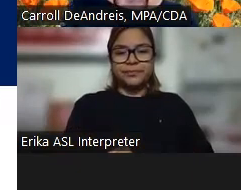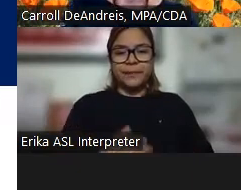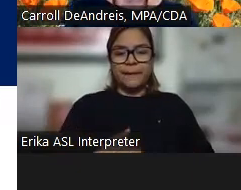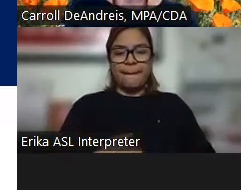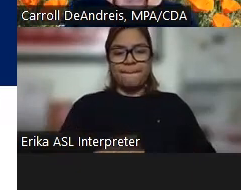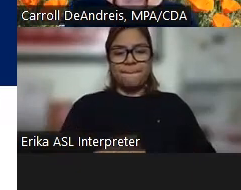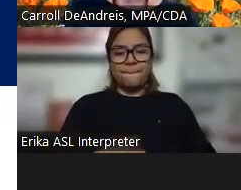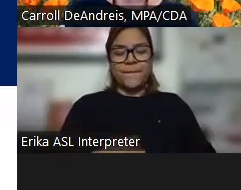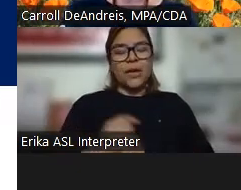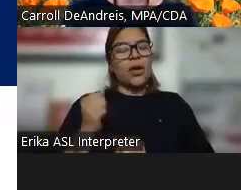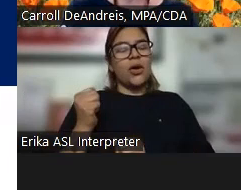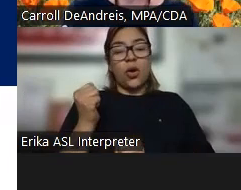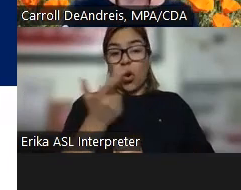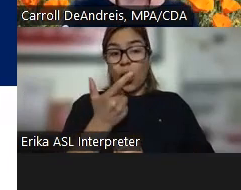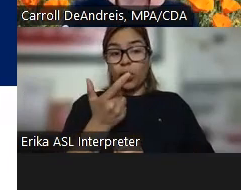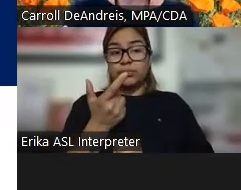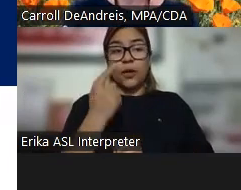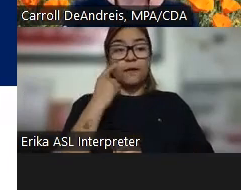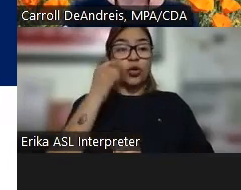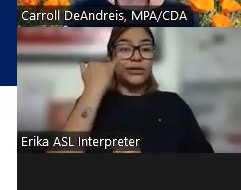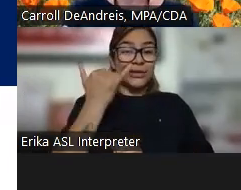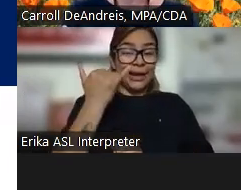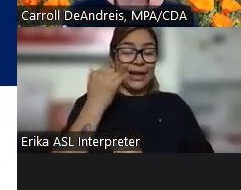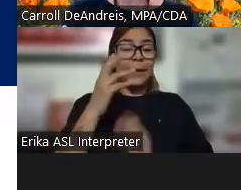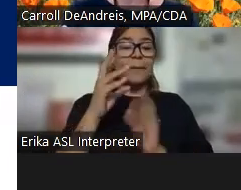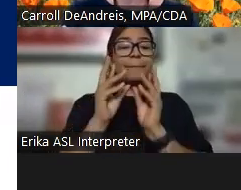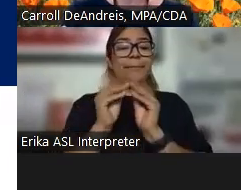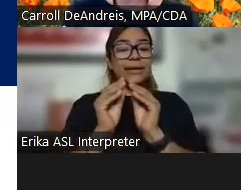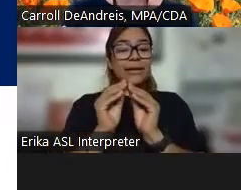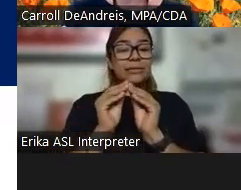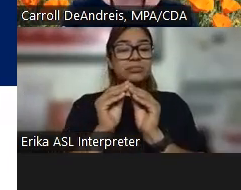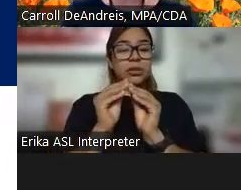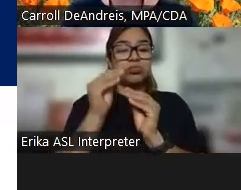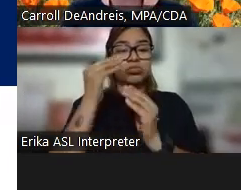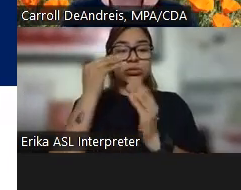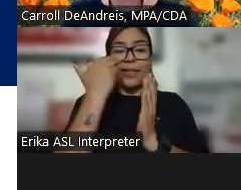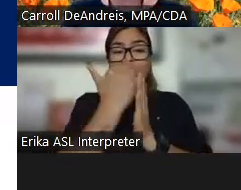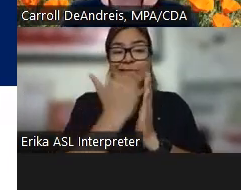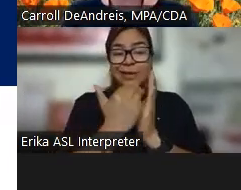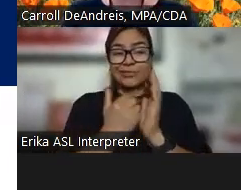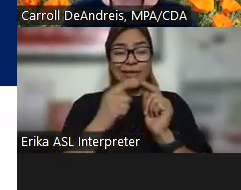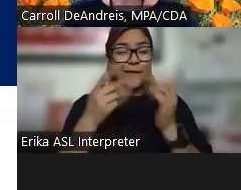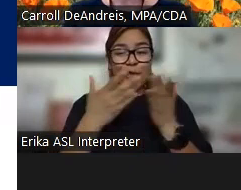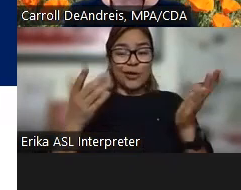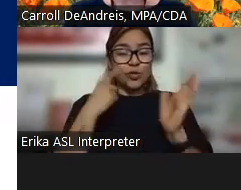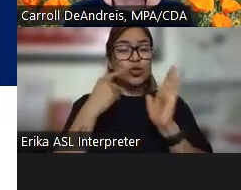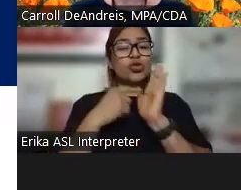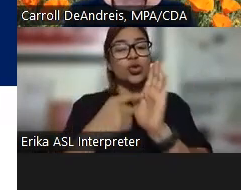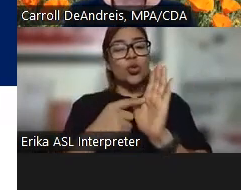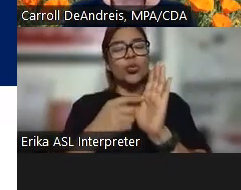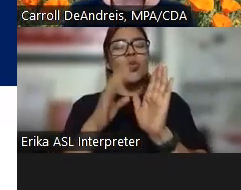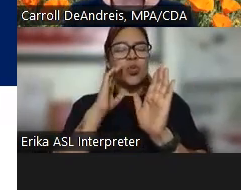All meeting materials and the recording will be posted on the Cal HHS